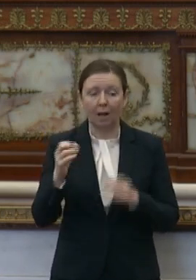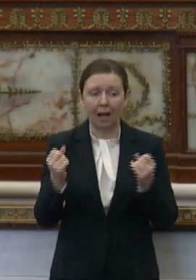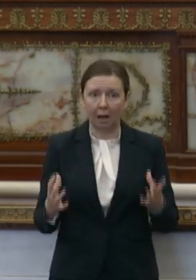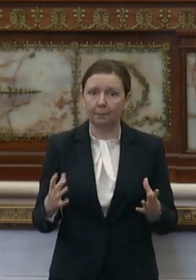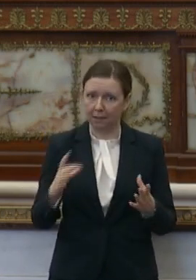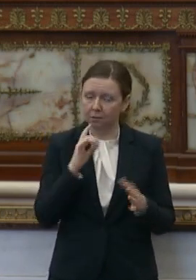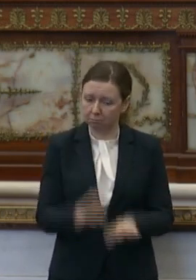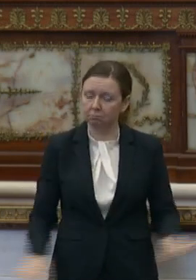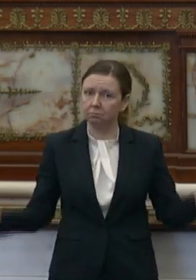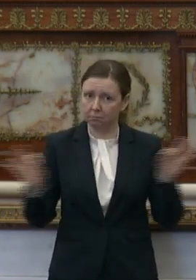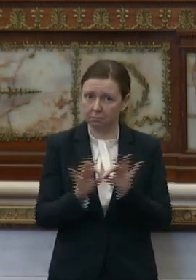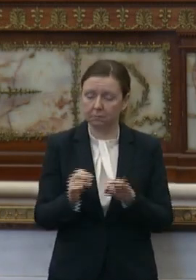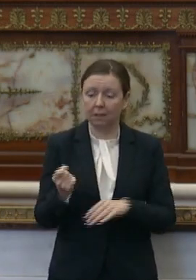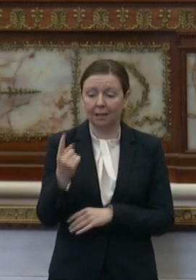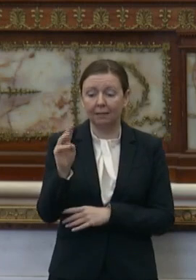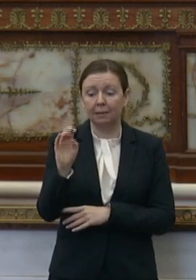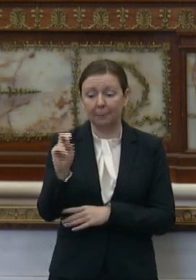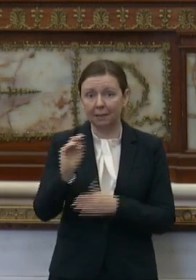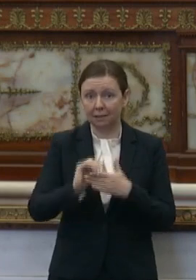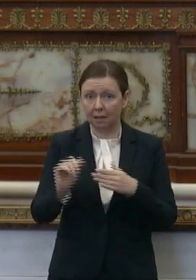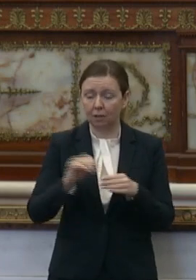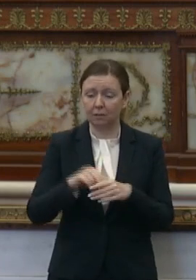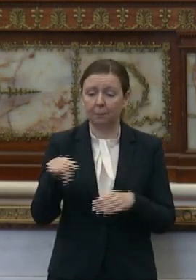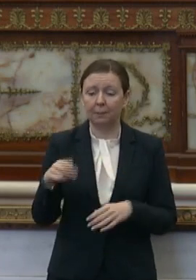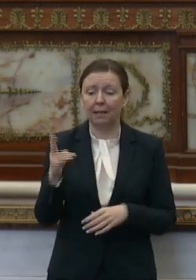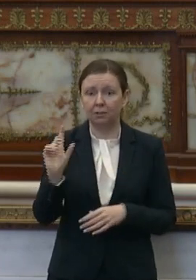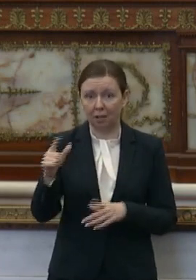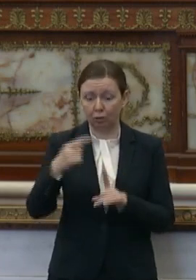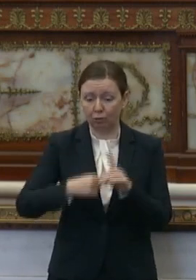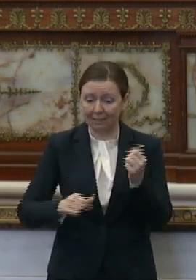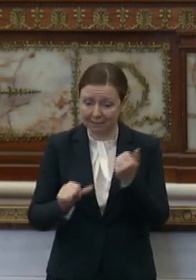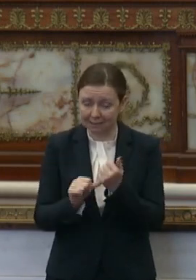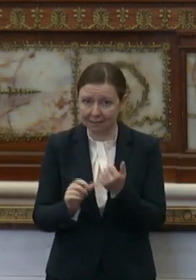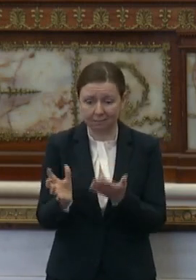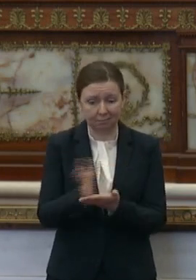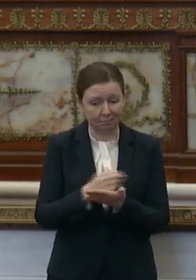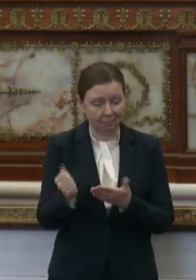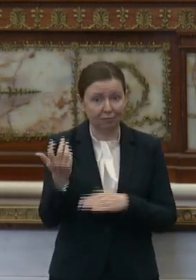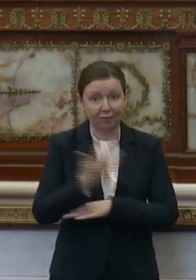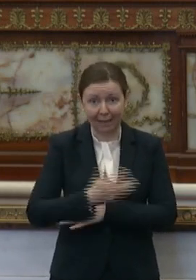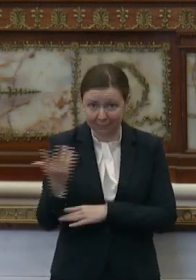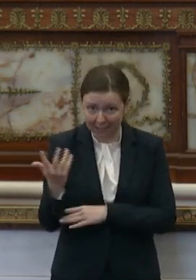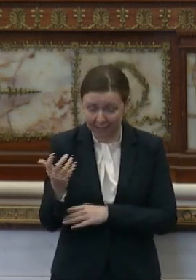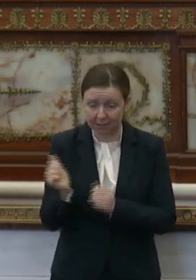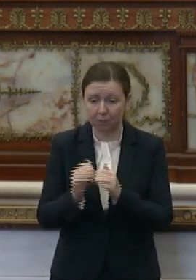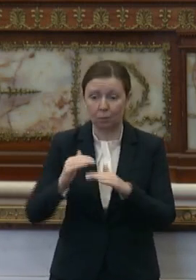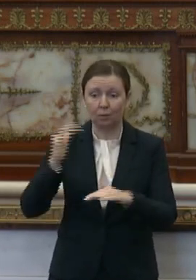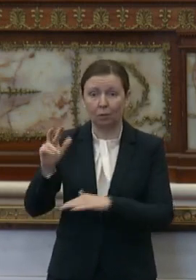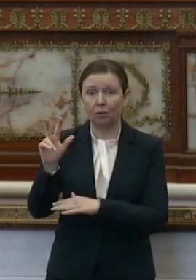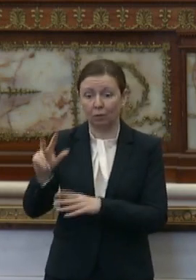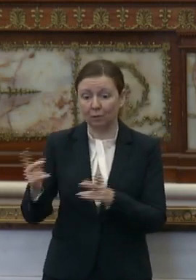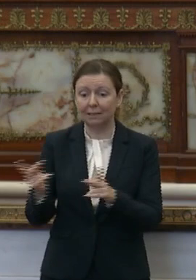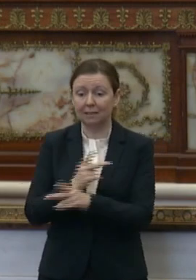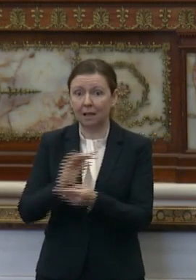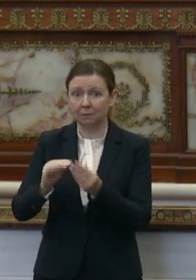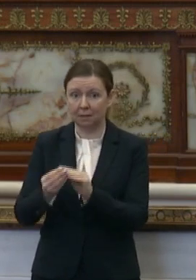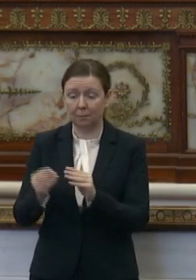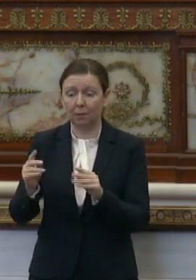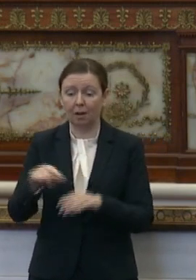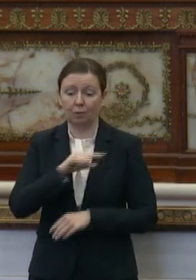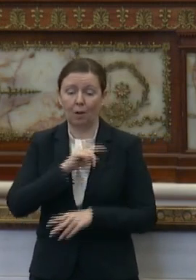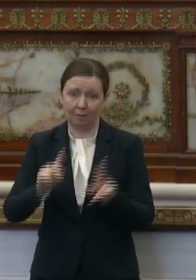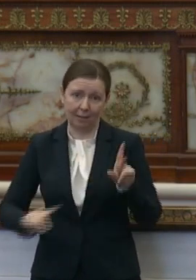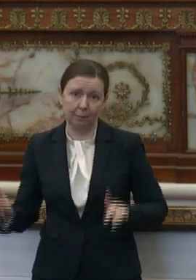this matters. $11 million in PHL rent assist was exhausted in 5 days with more than three times the number of